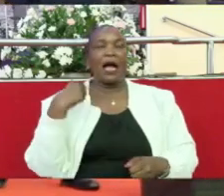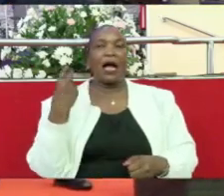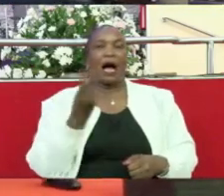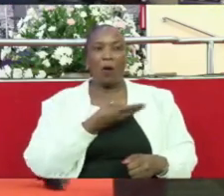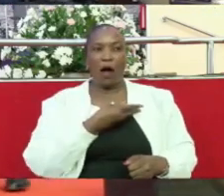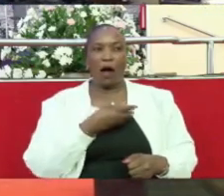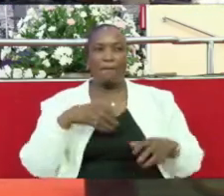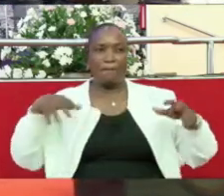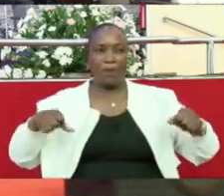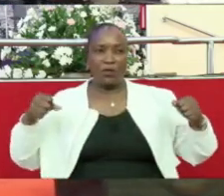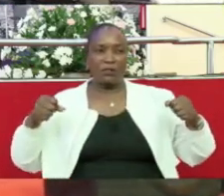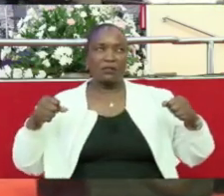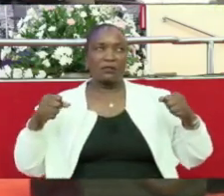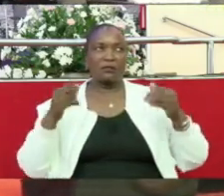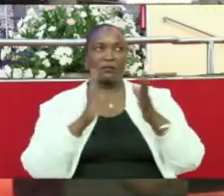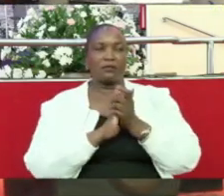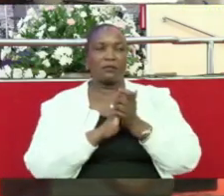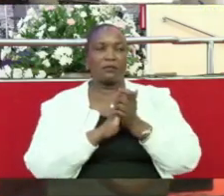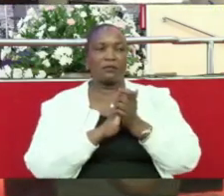whether we agreed with the content of that letter.